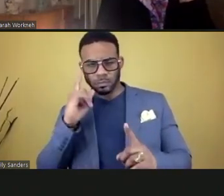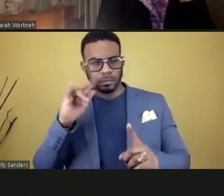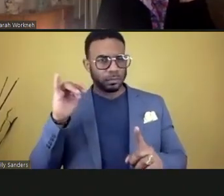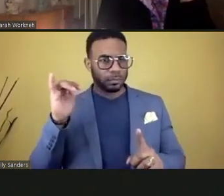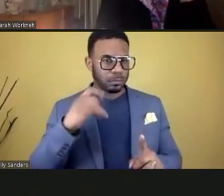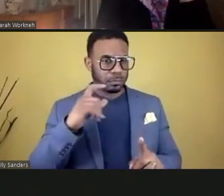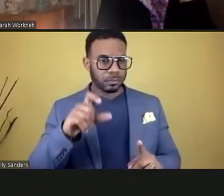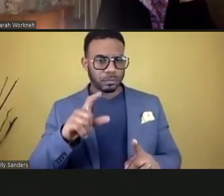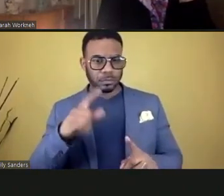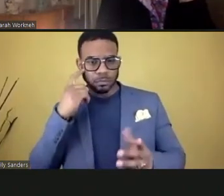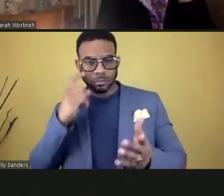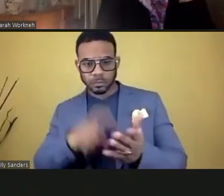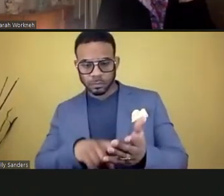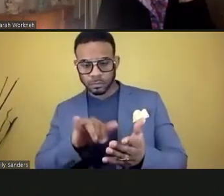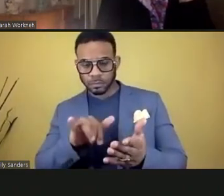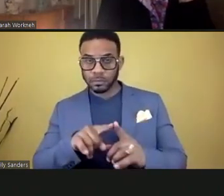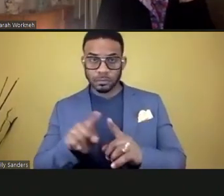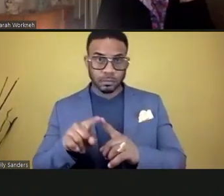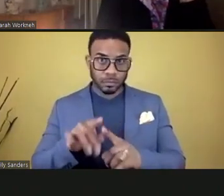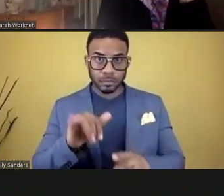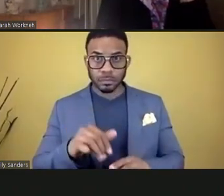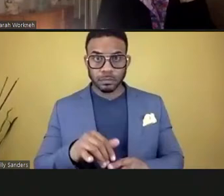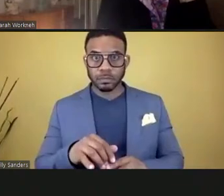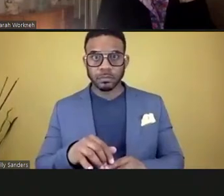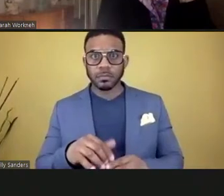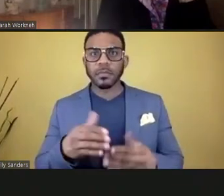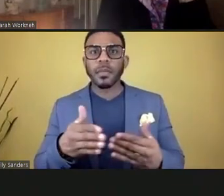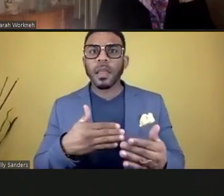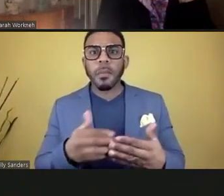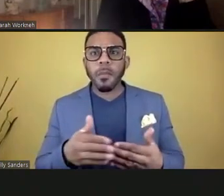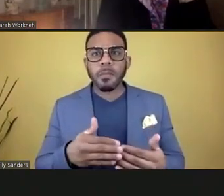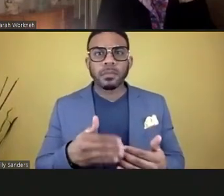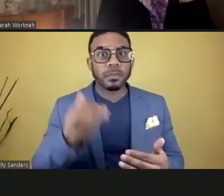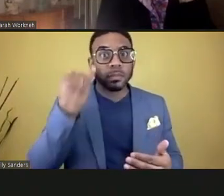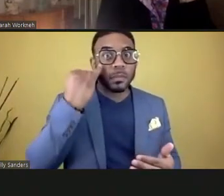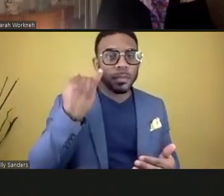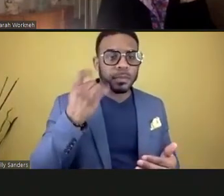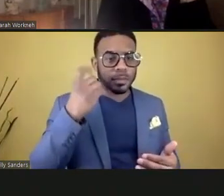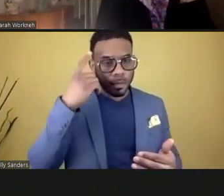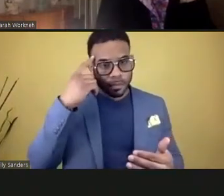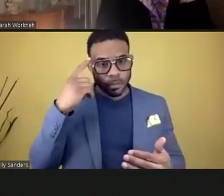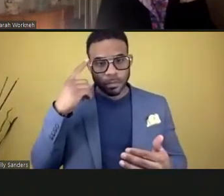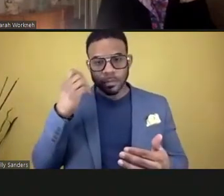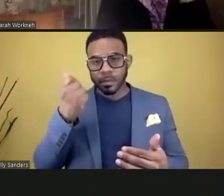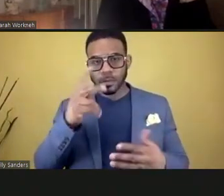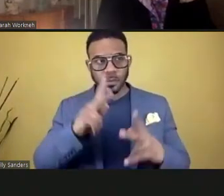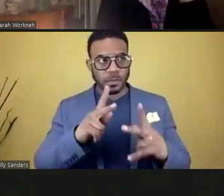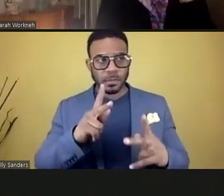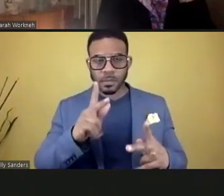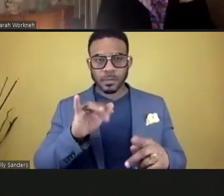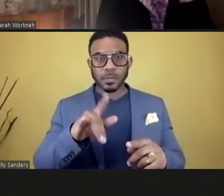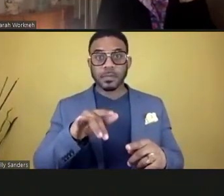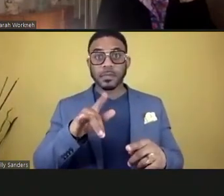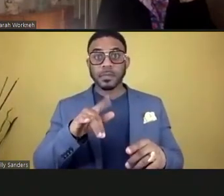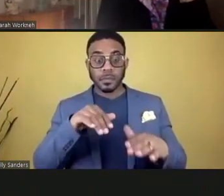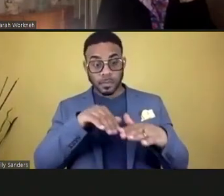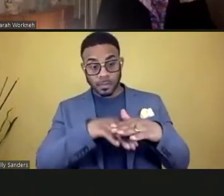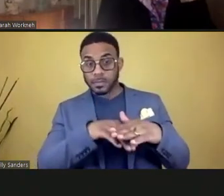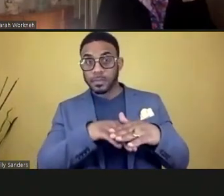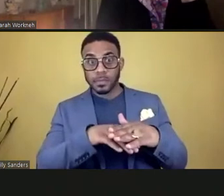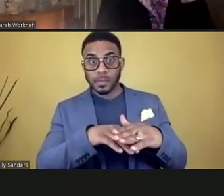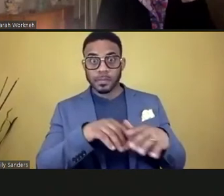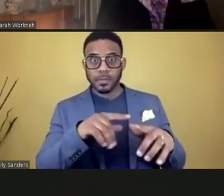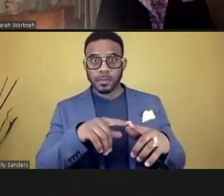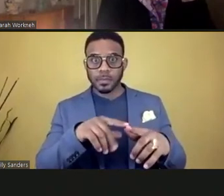to acknowledge that too, that, I mean, even the idea, and I think a couple of folks have it, but access to